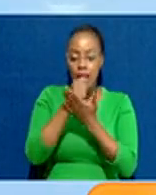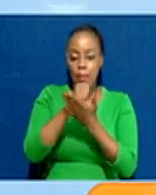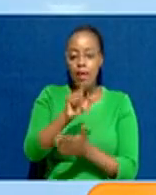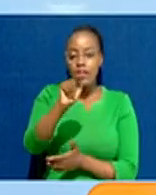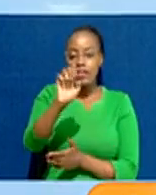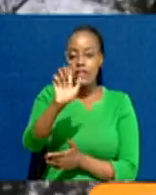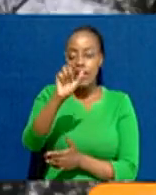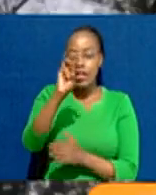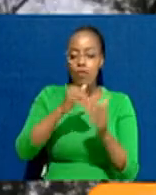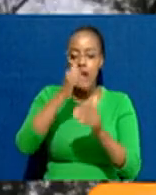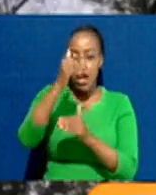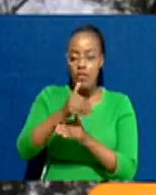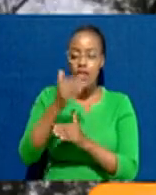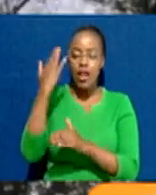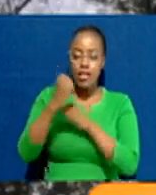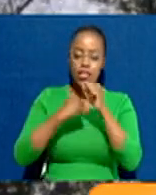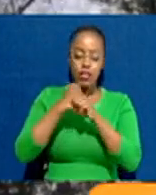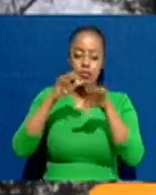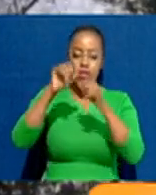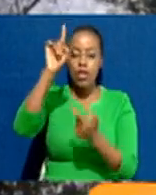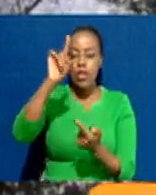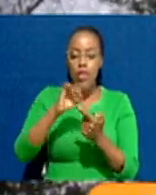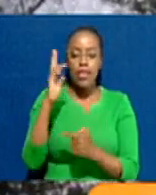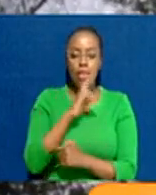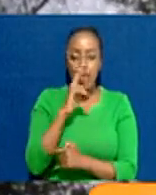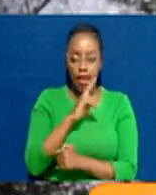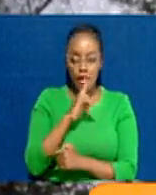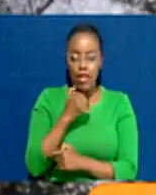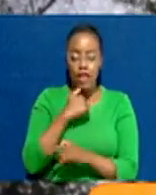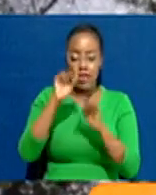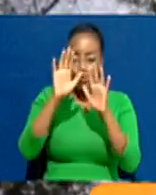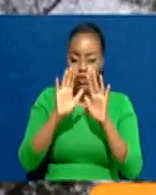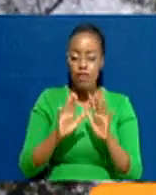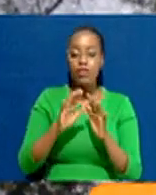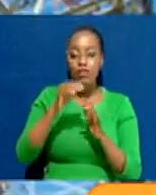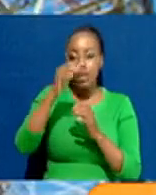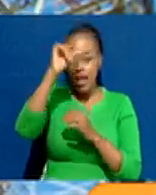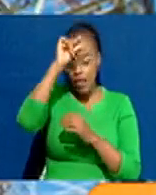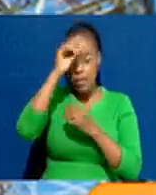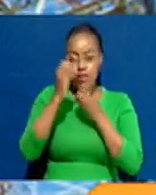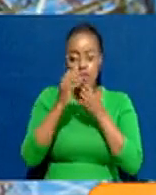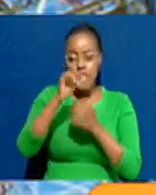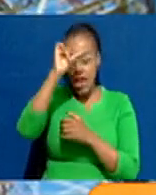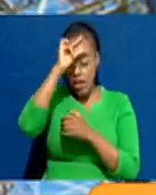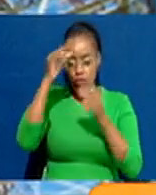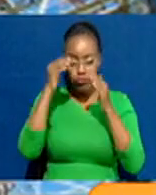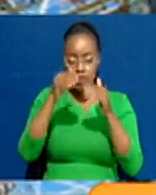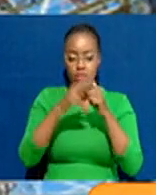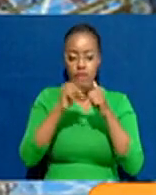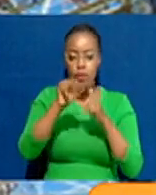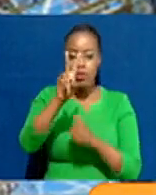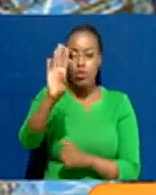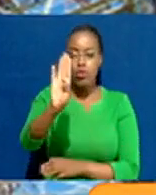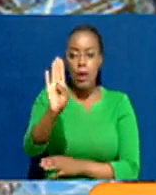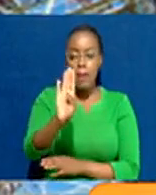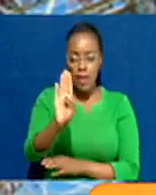the acquisition of the telco last year to reduce the risk of spying on critical government information. The government is looking at 7.2